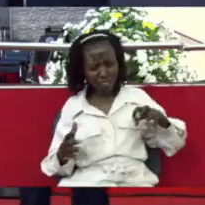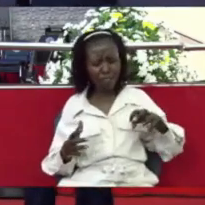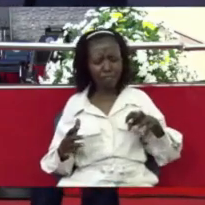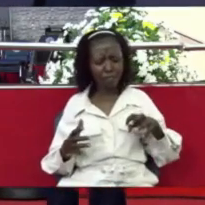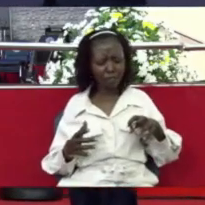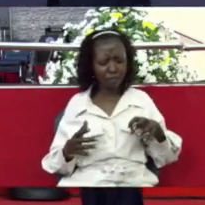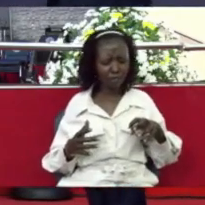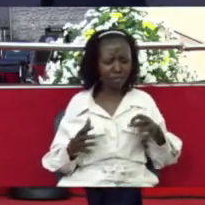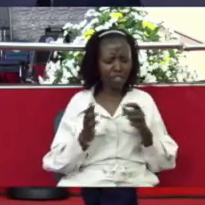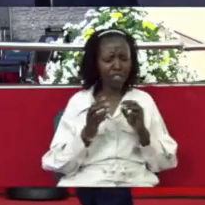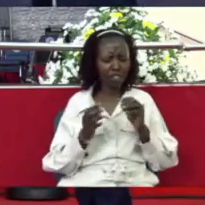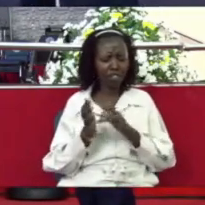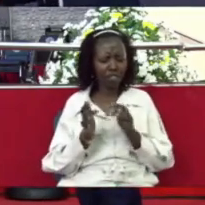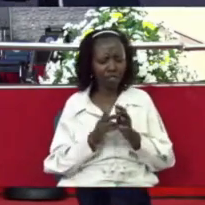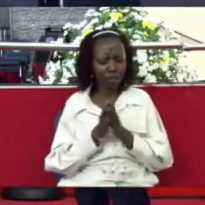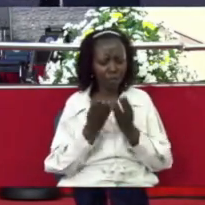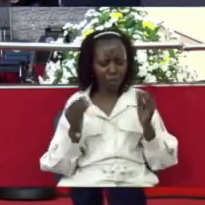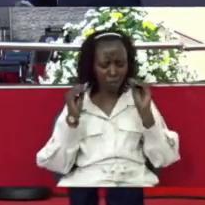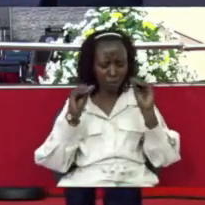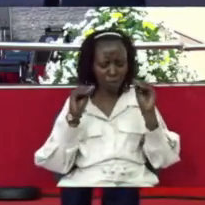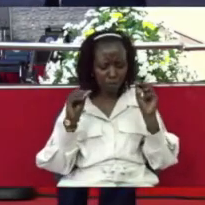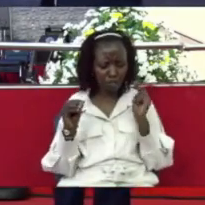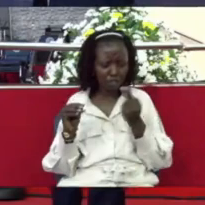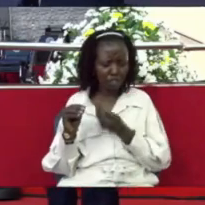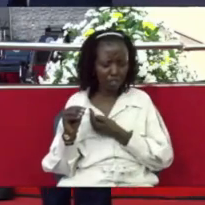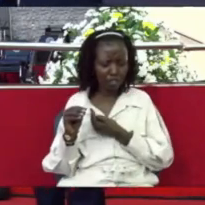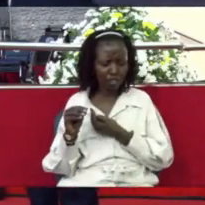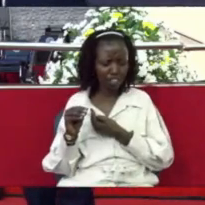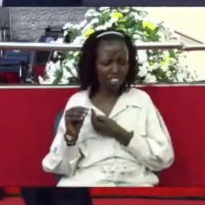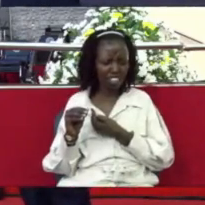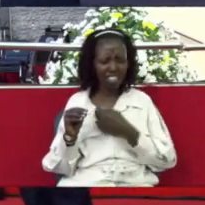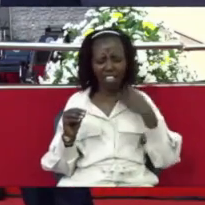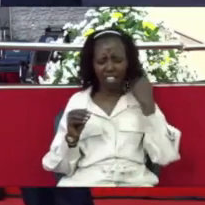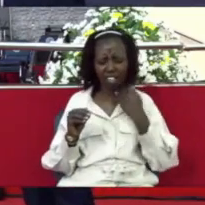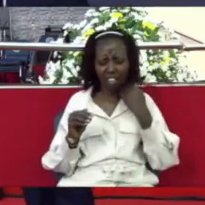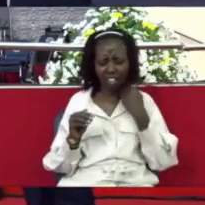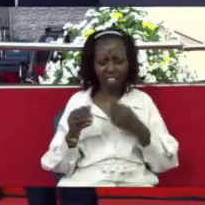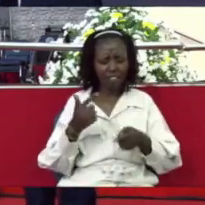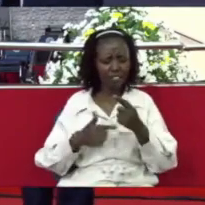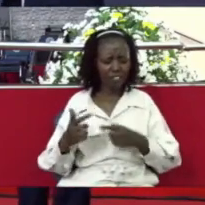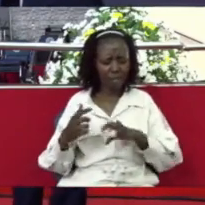The scripture teaches us, the thief cometh but for to steal,